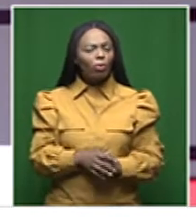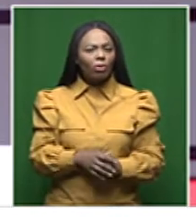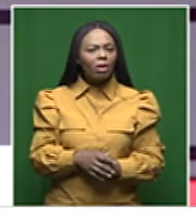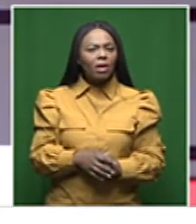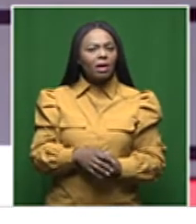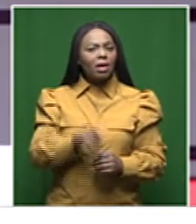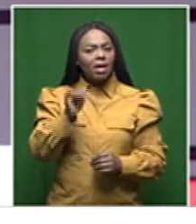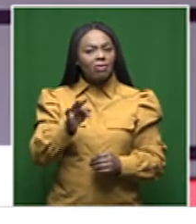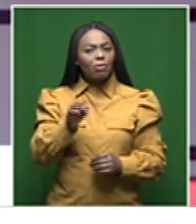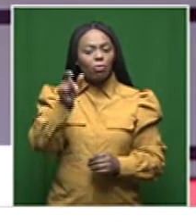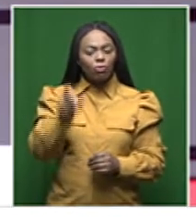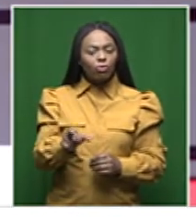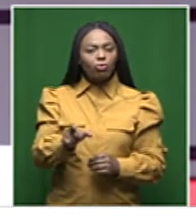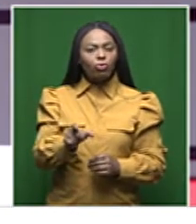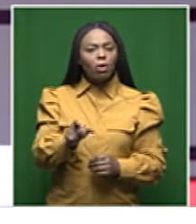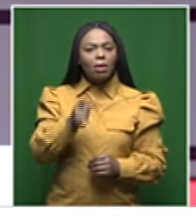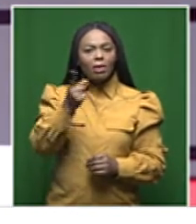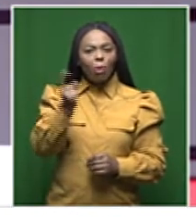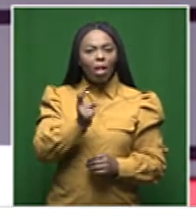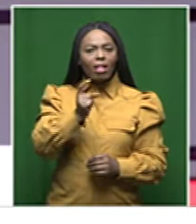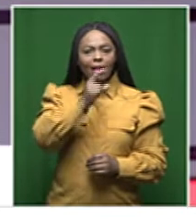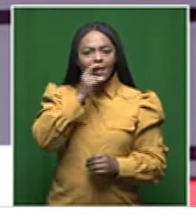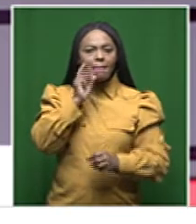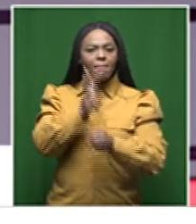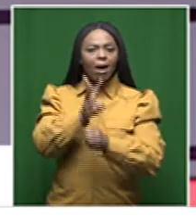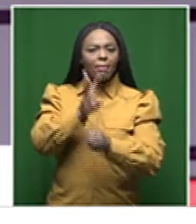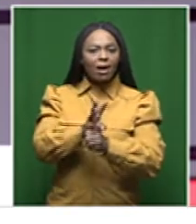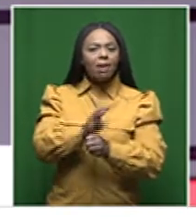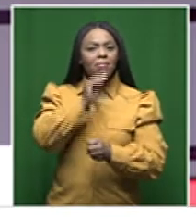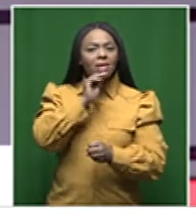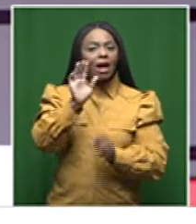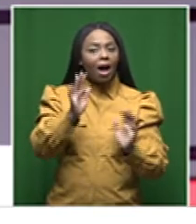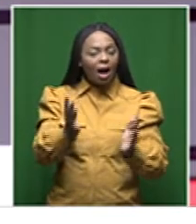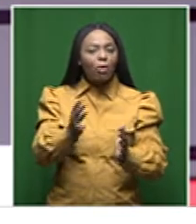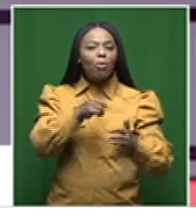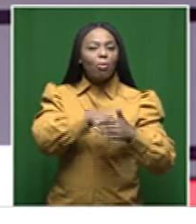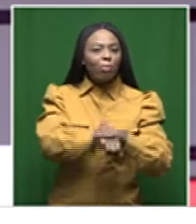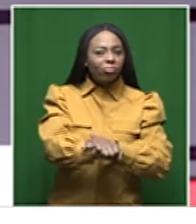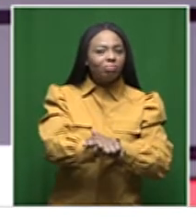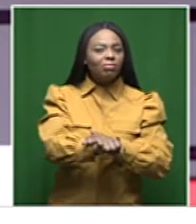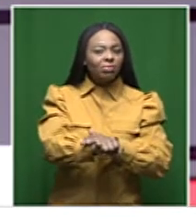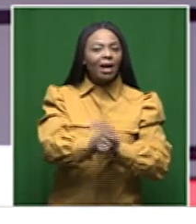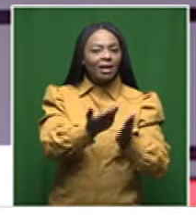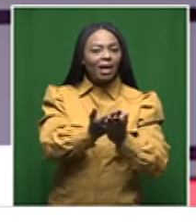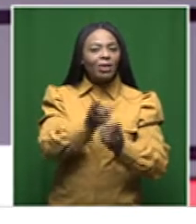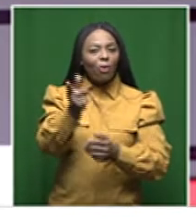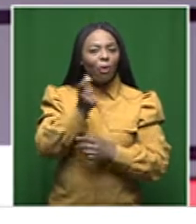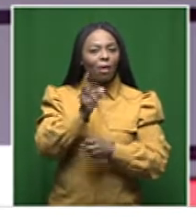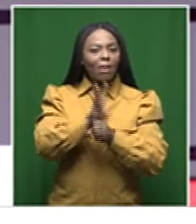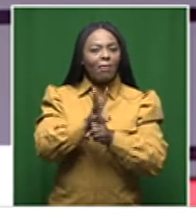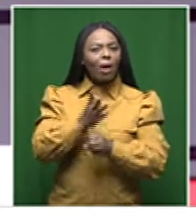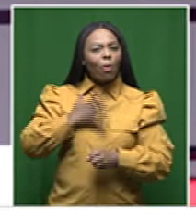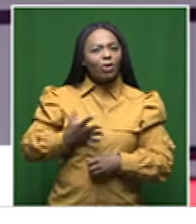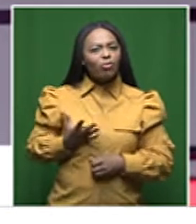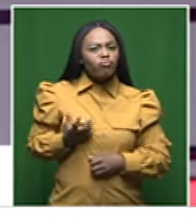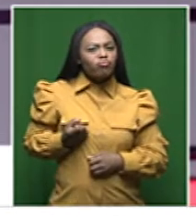about giving birth. You know, I remember in the film, I uttered the statement, I just want to breastfeed because I